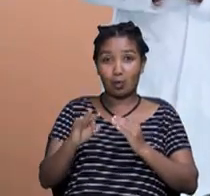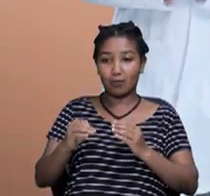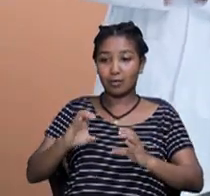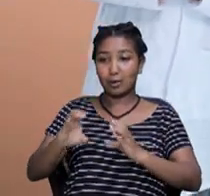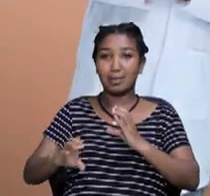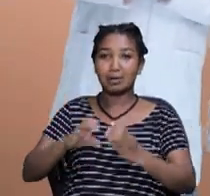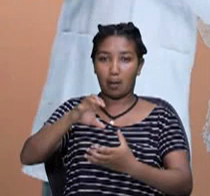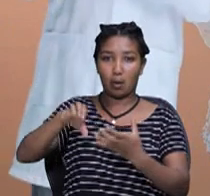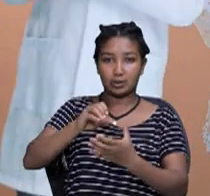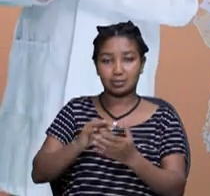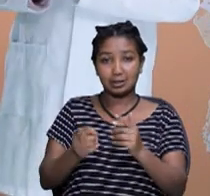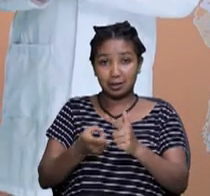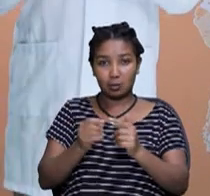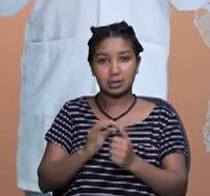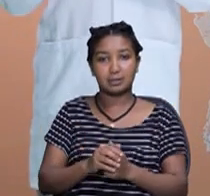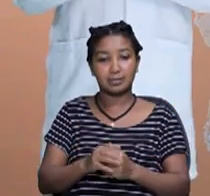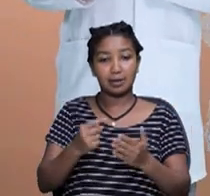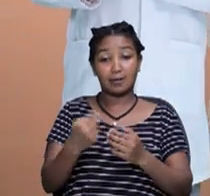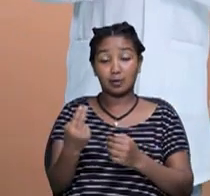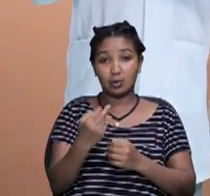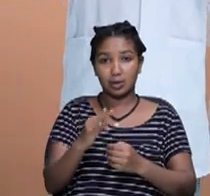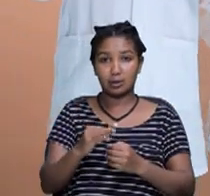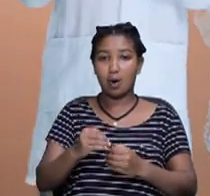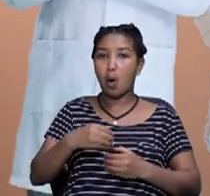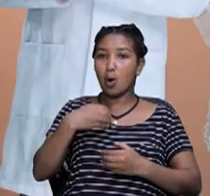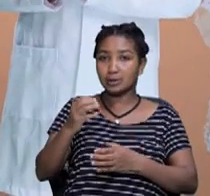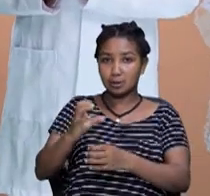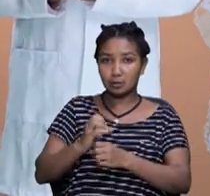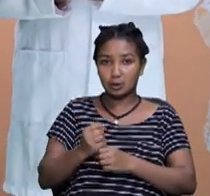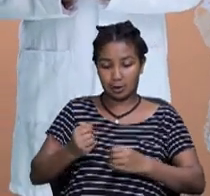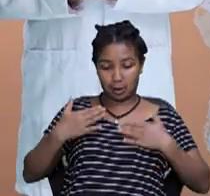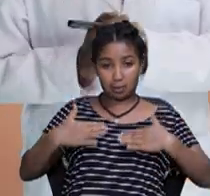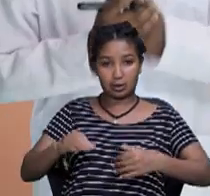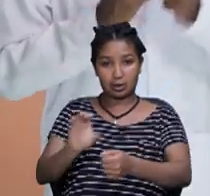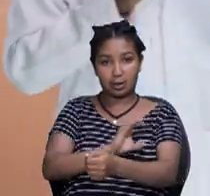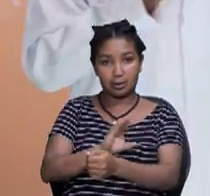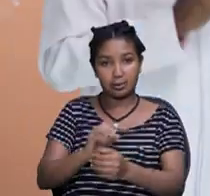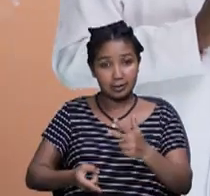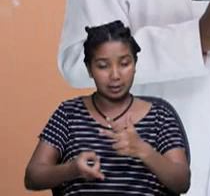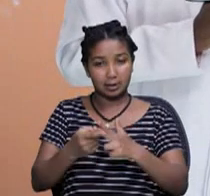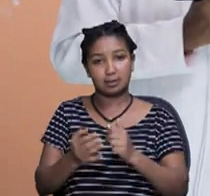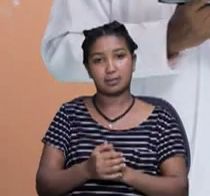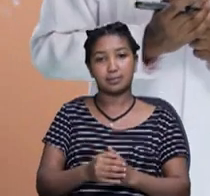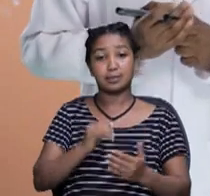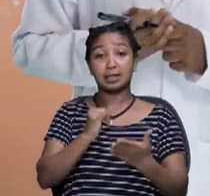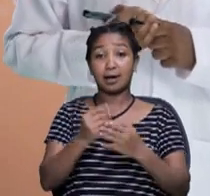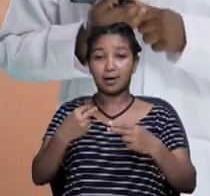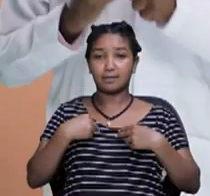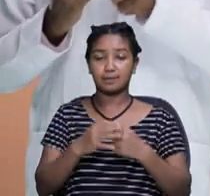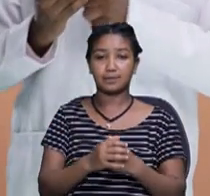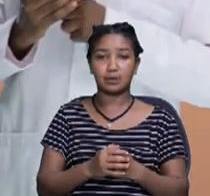metabolism. Second, it have a role in oxygen consumption by the body cell. Third, it